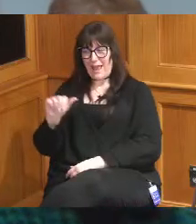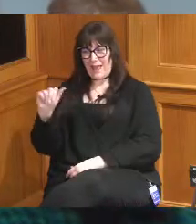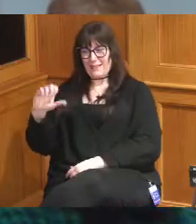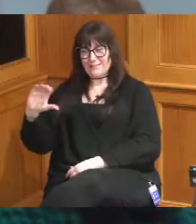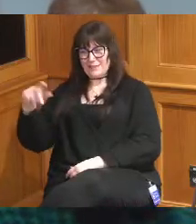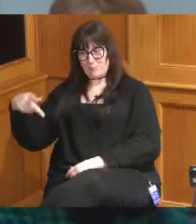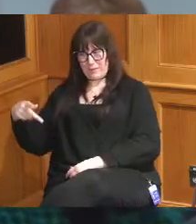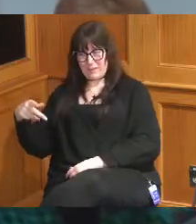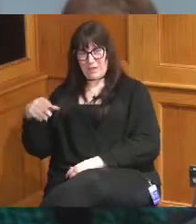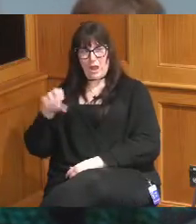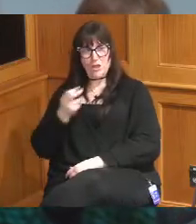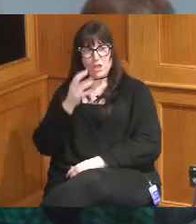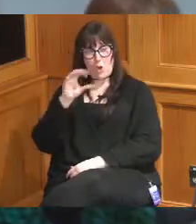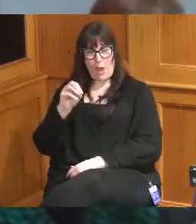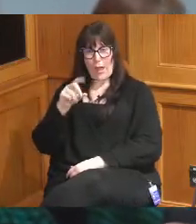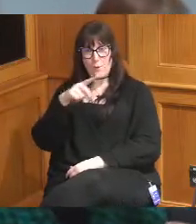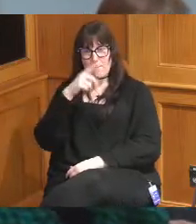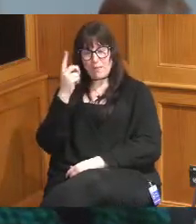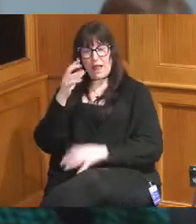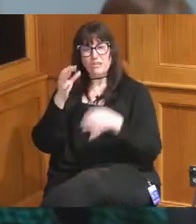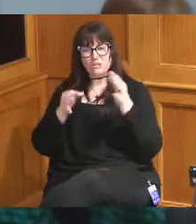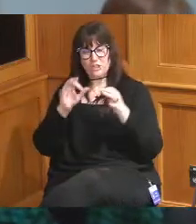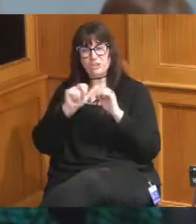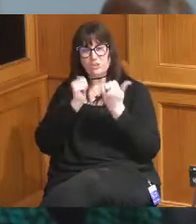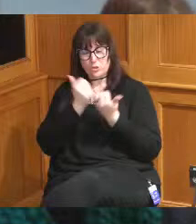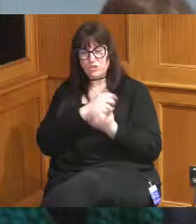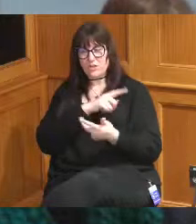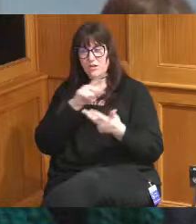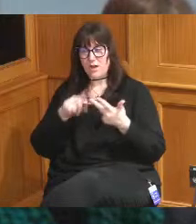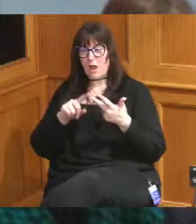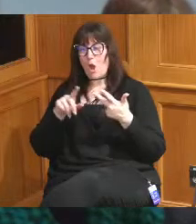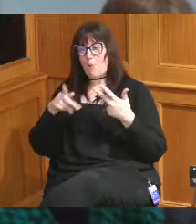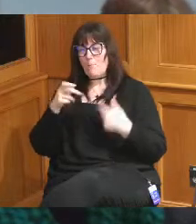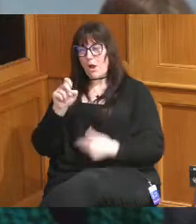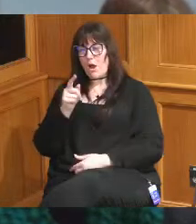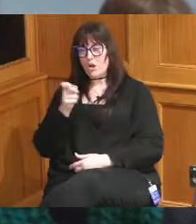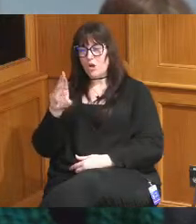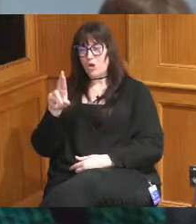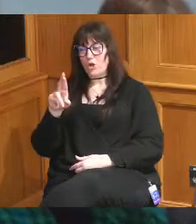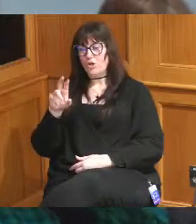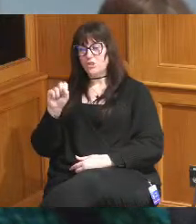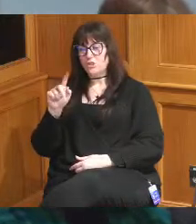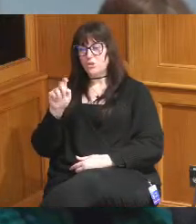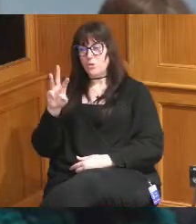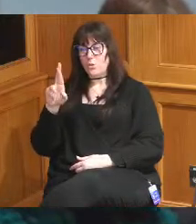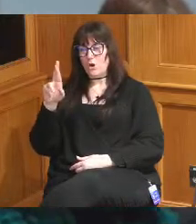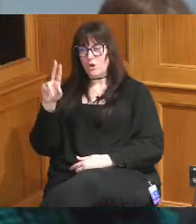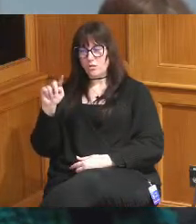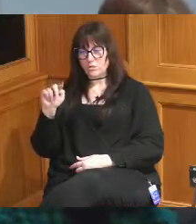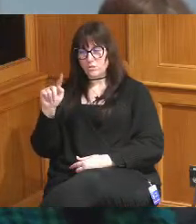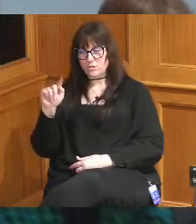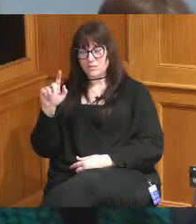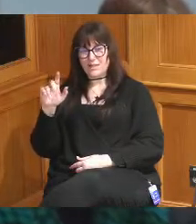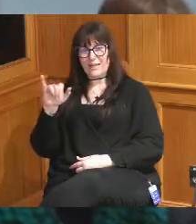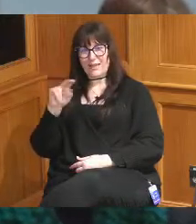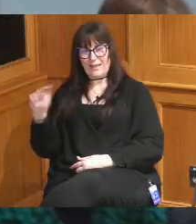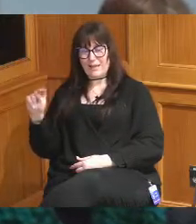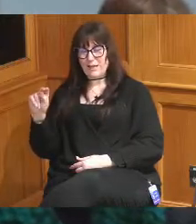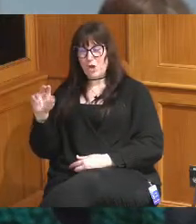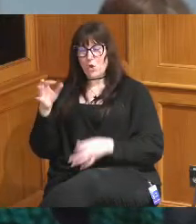the Ohio Black Judges Association, the Potter Stewart Inn of Court, and the National Bar